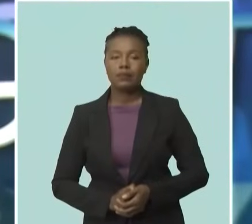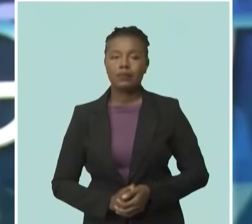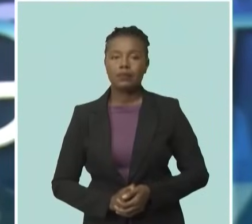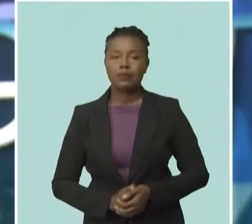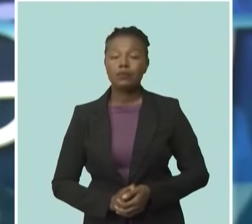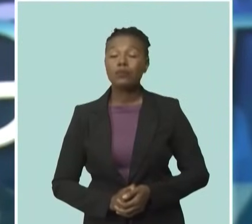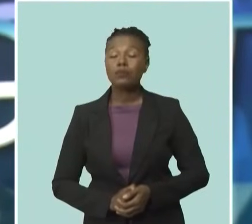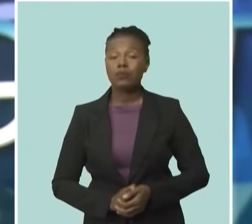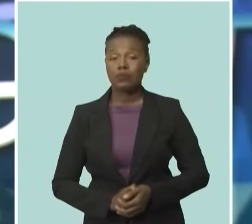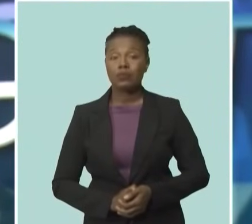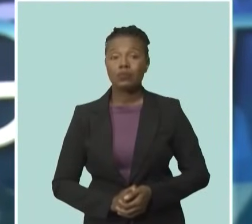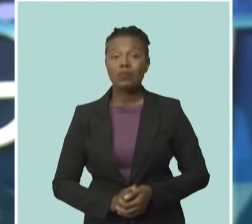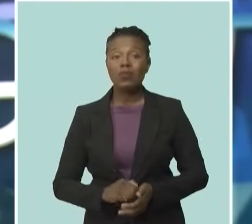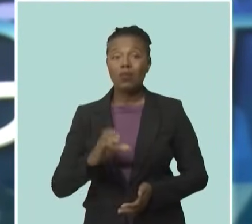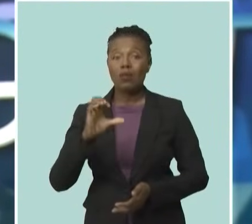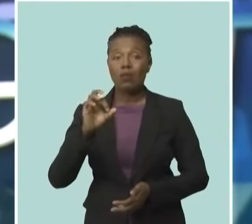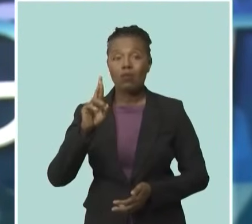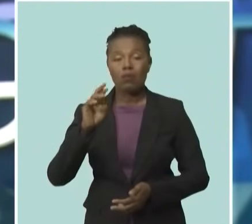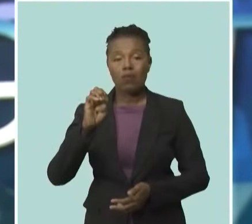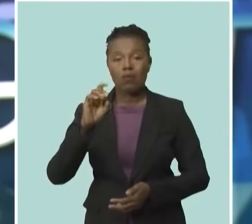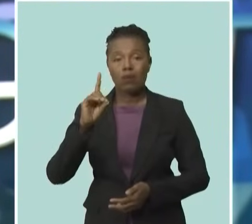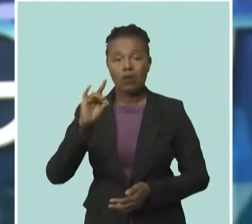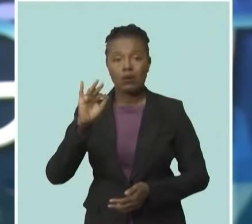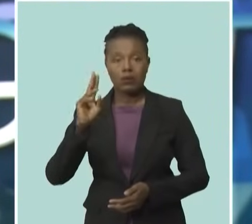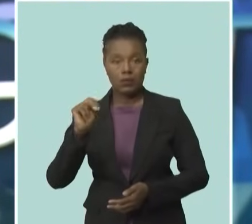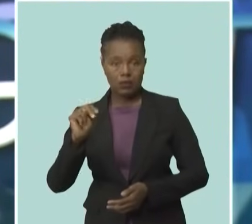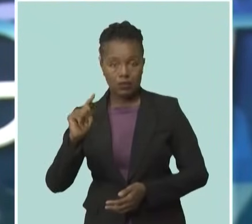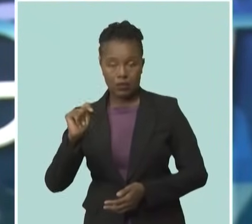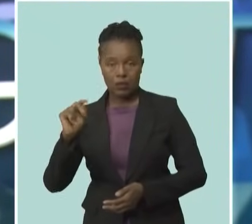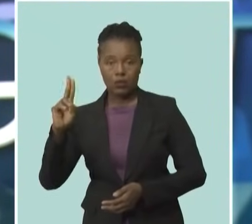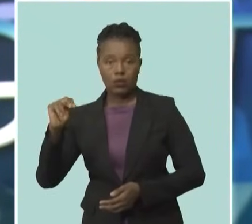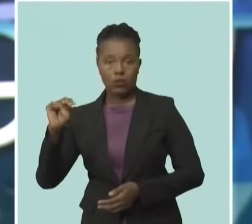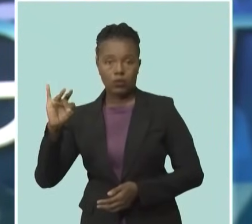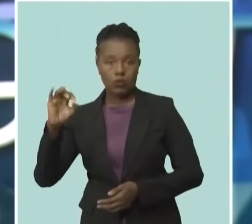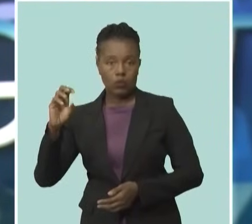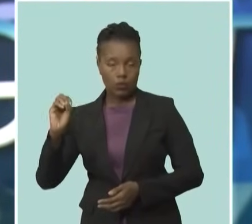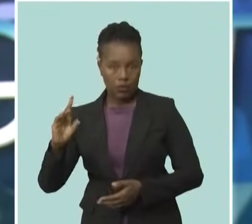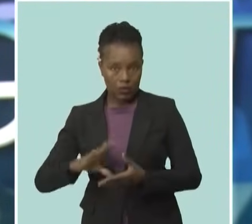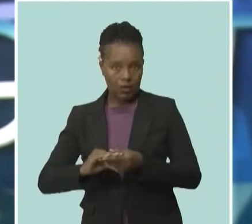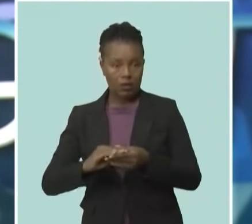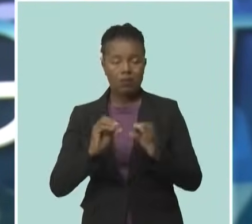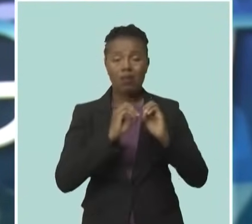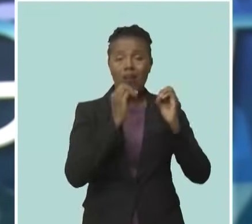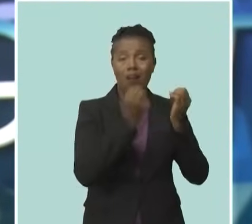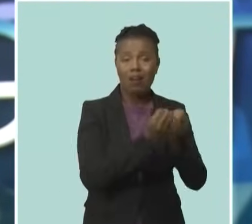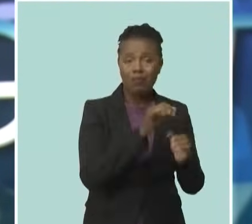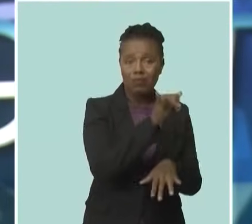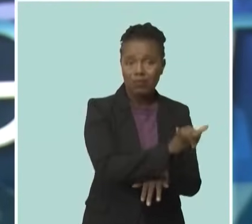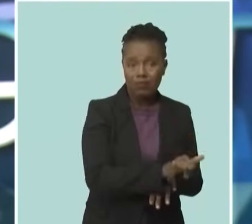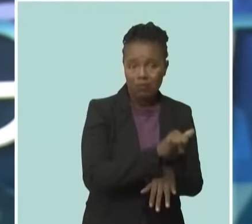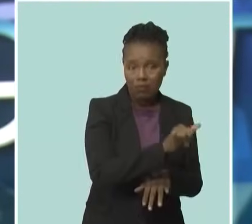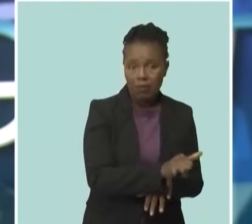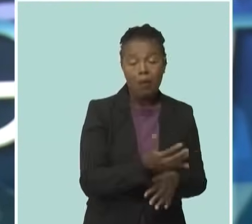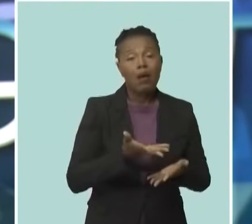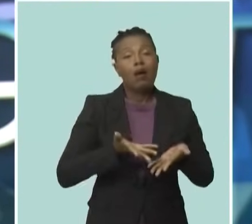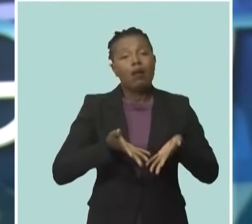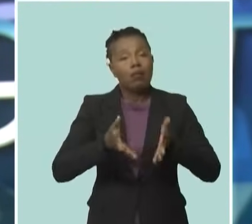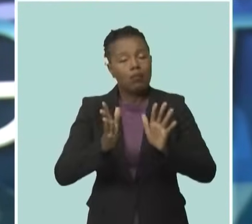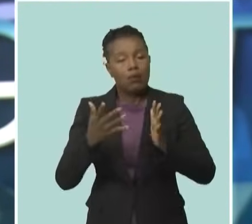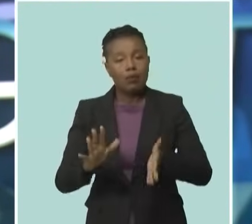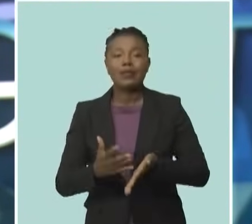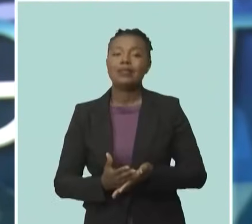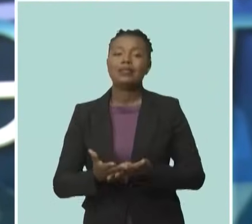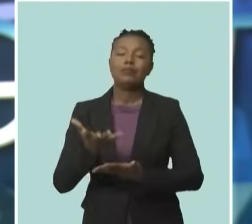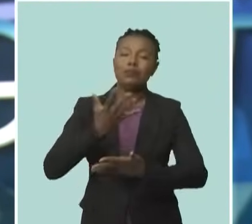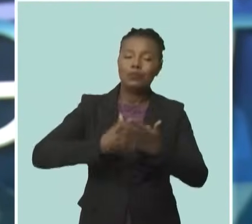The credit union official said leaving the confines of the office allowed them to assist the public with disaster preparedness as Barbados is